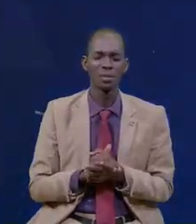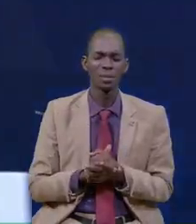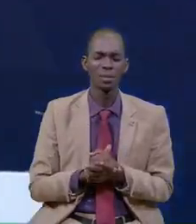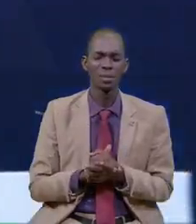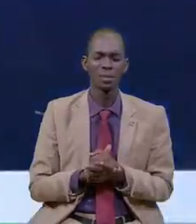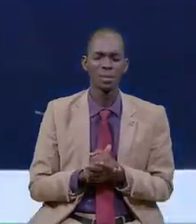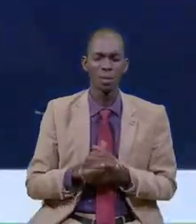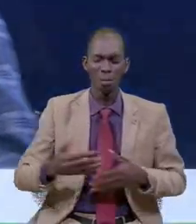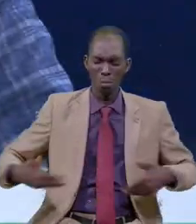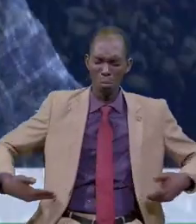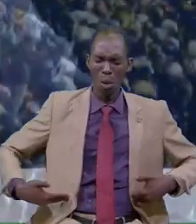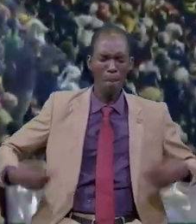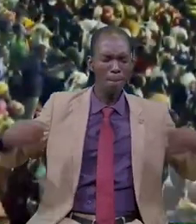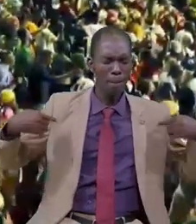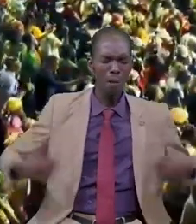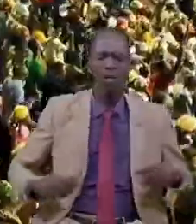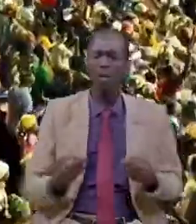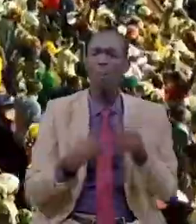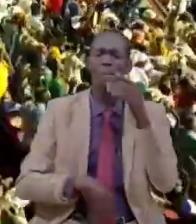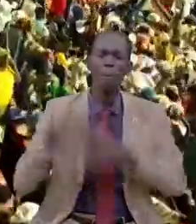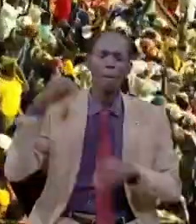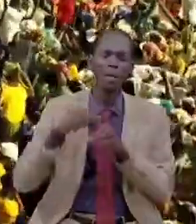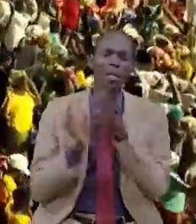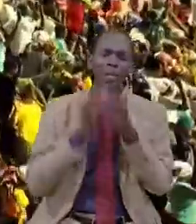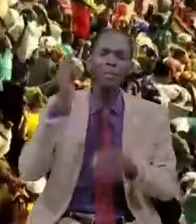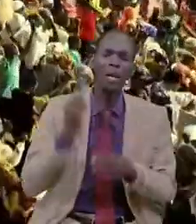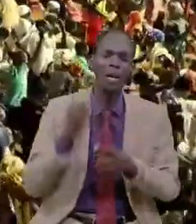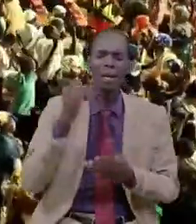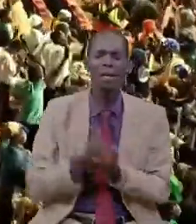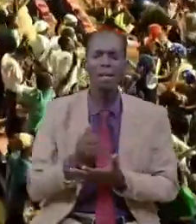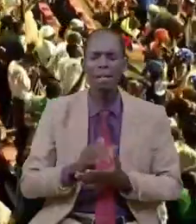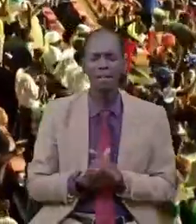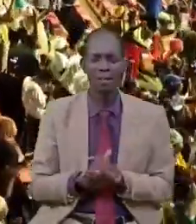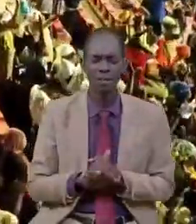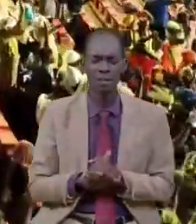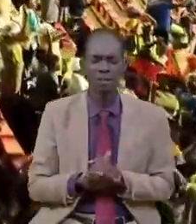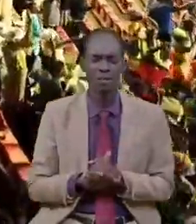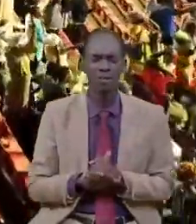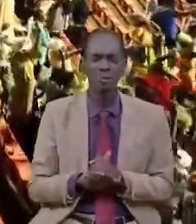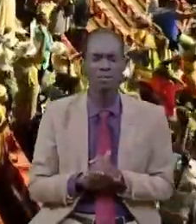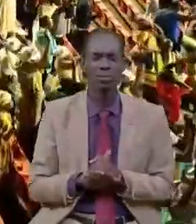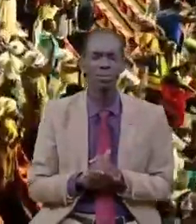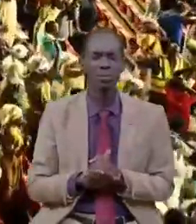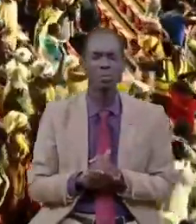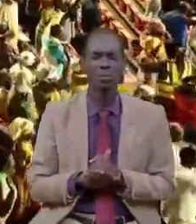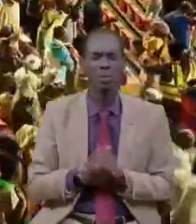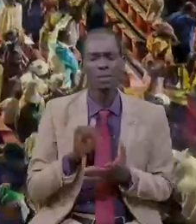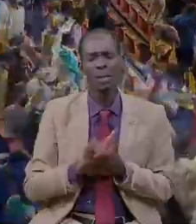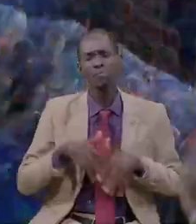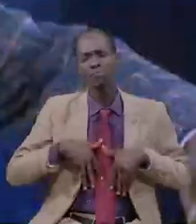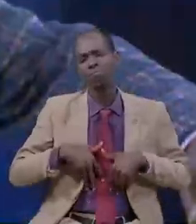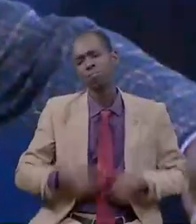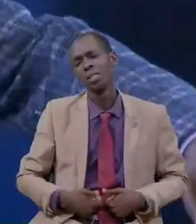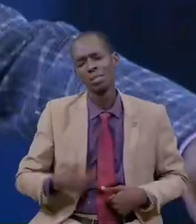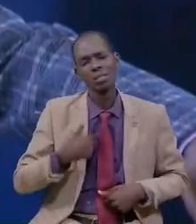Waist pain, come out in Jesus' name. Douleur à la hanche, disparaît au nom de Jésus. Tiredness, I cannot